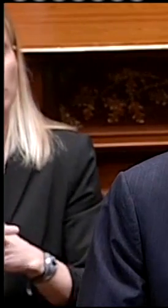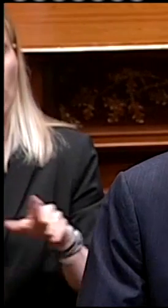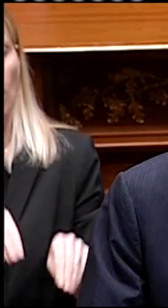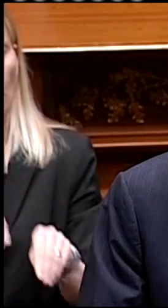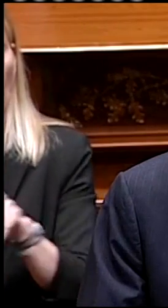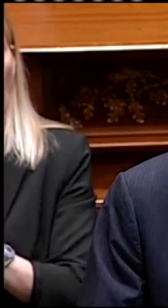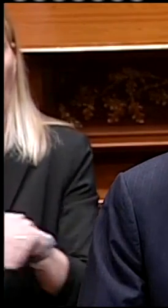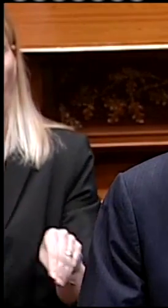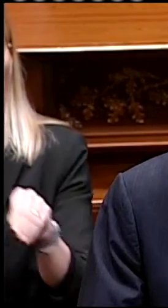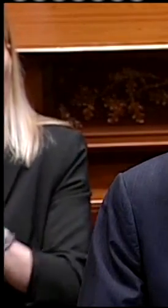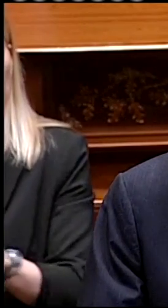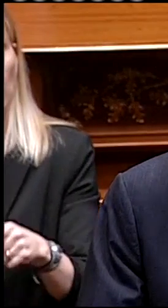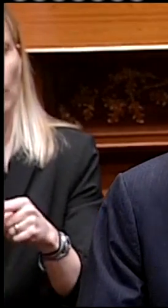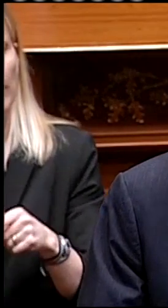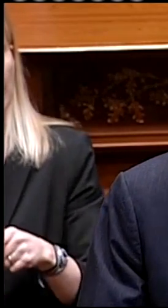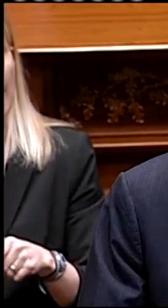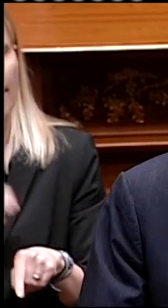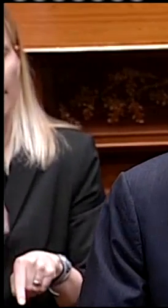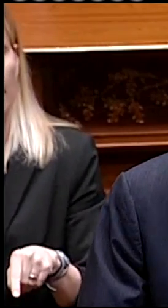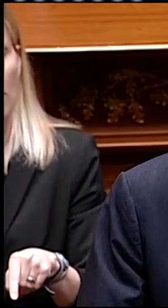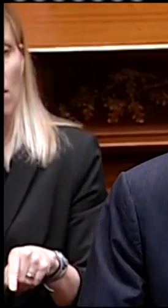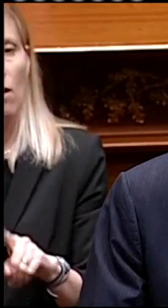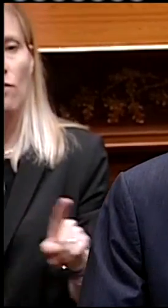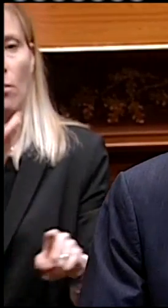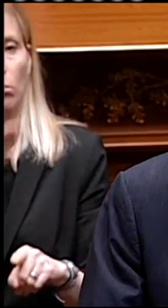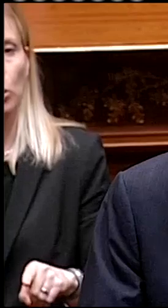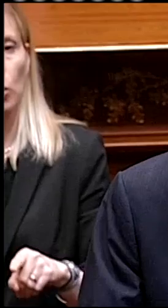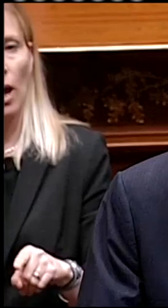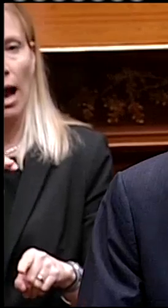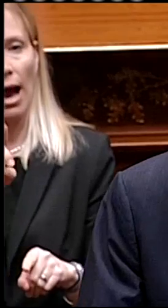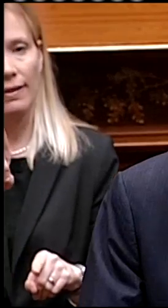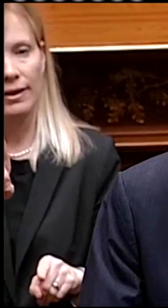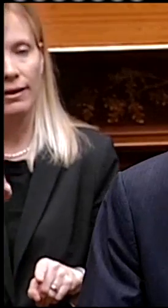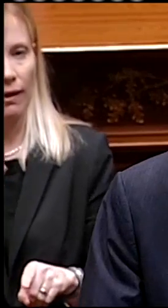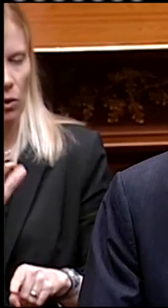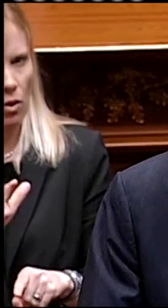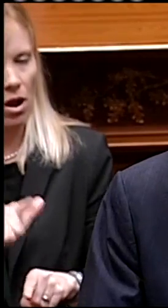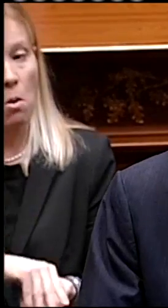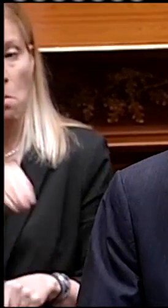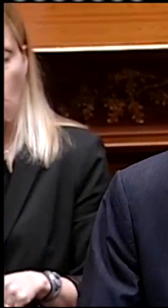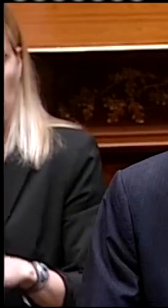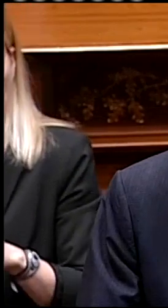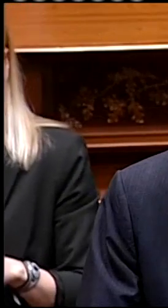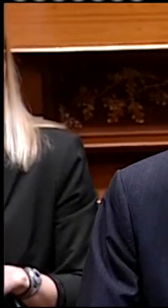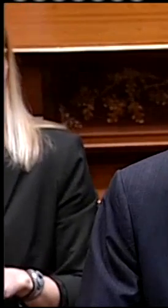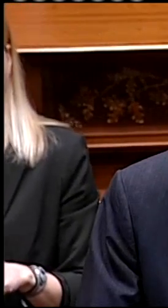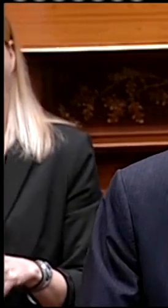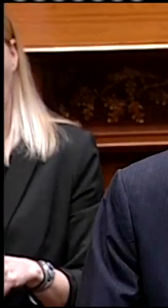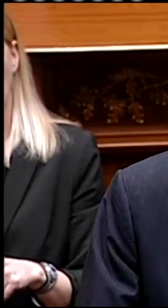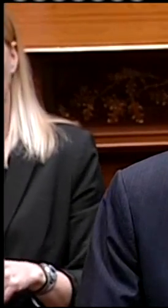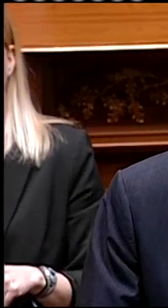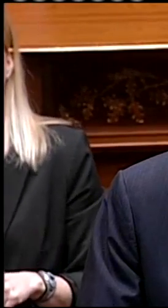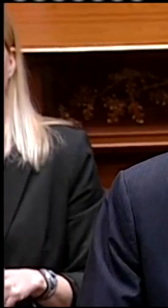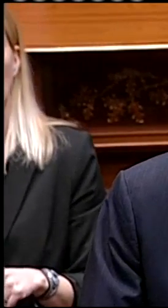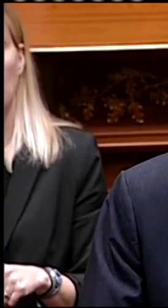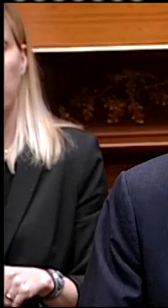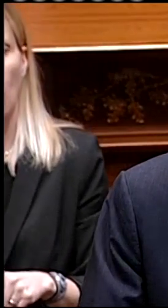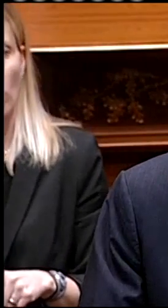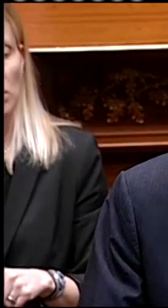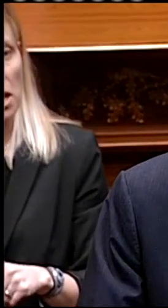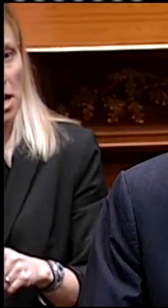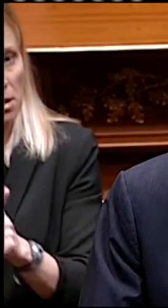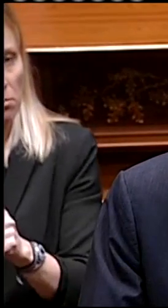moving its operations to Indiana from Blue Island, Illinois. Modern Forge employs 230